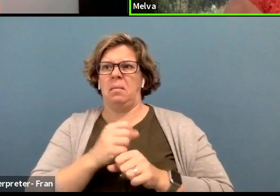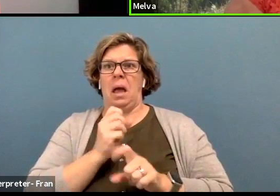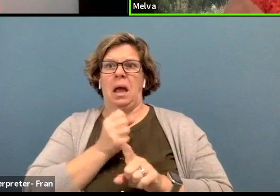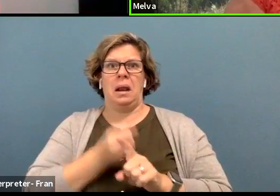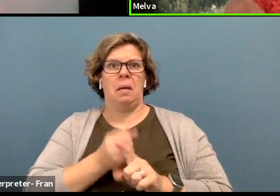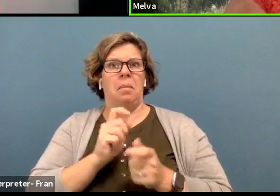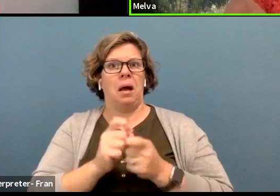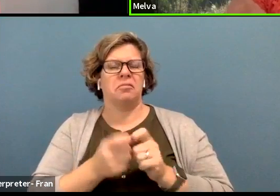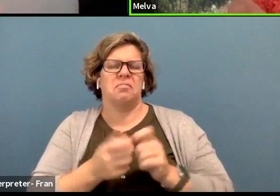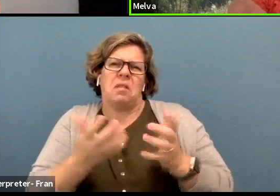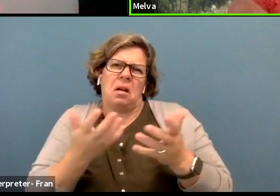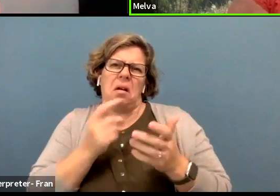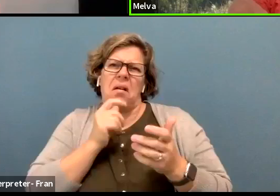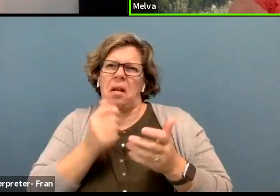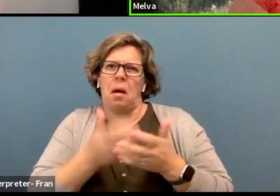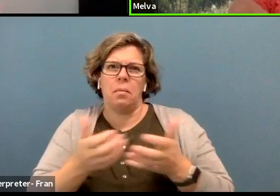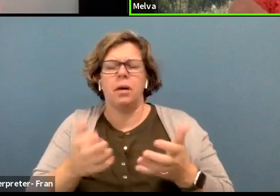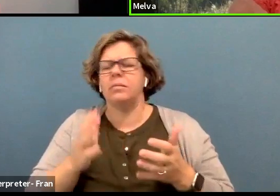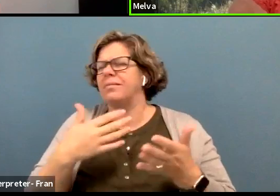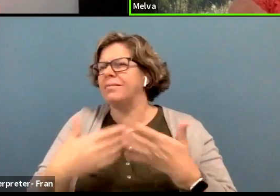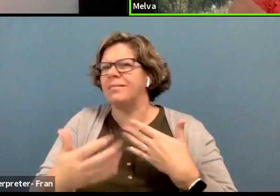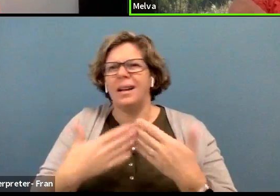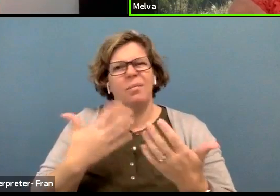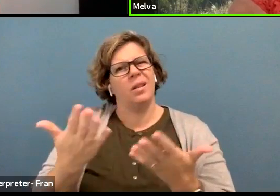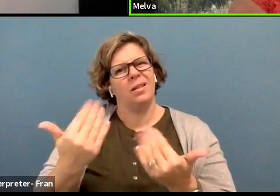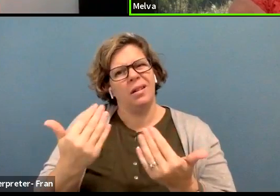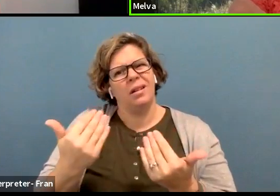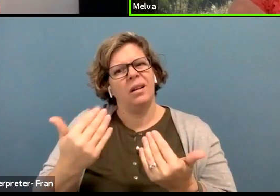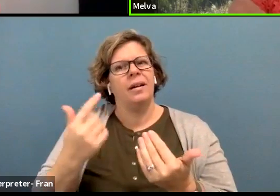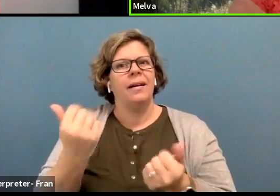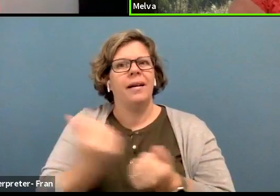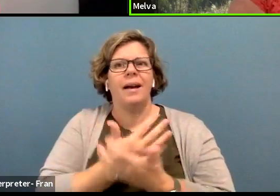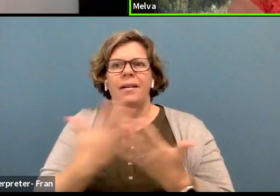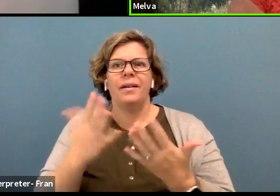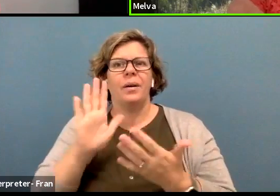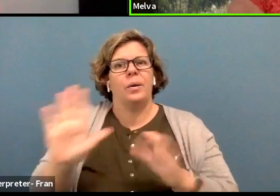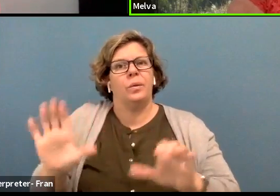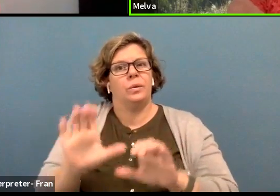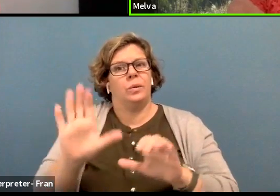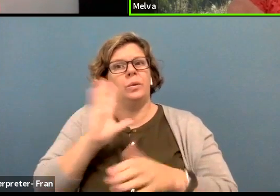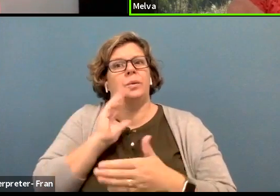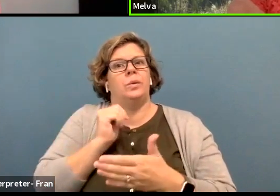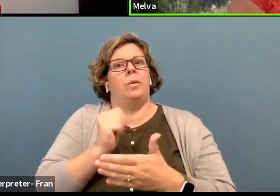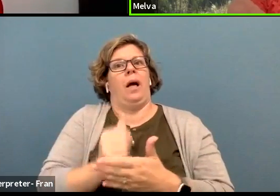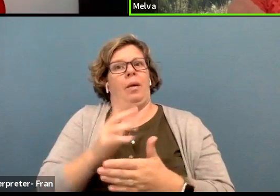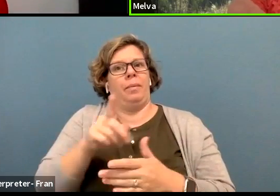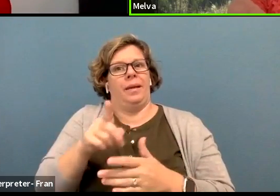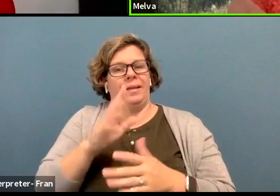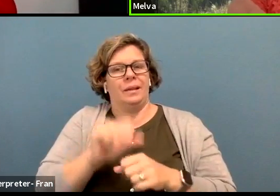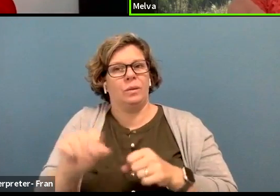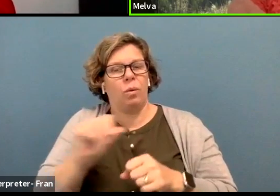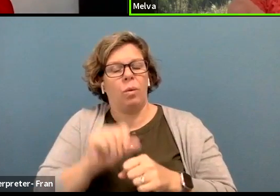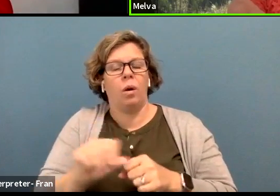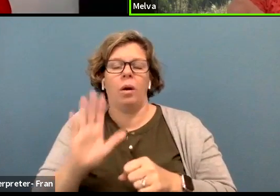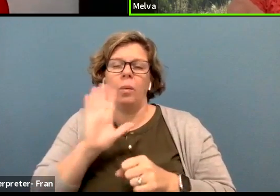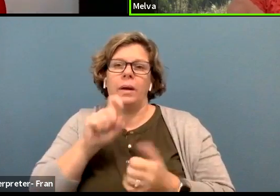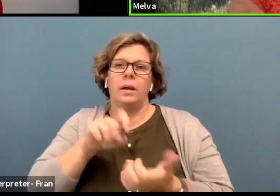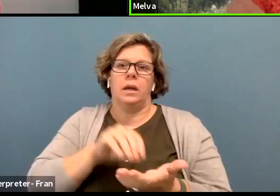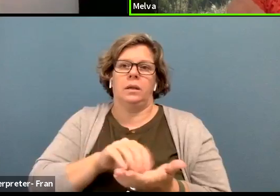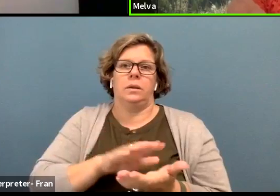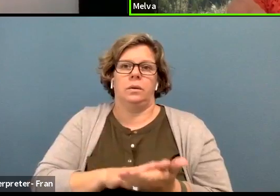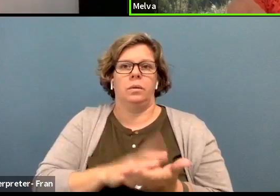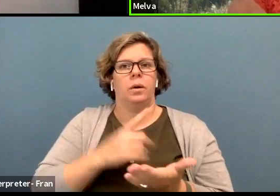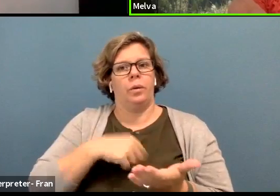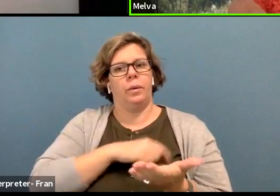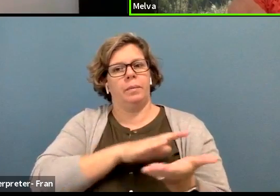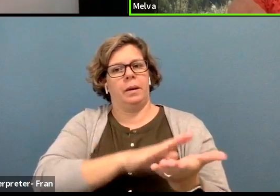anything that you've done to help in this movement, we need to record. And we need to give kudos